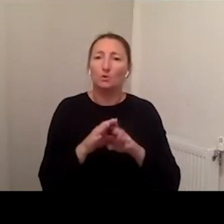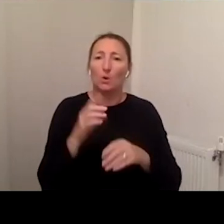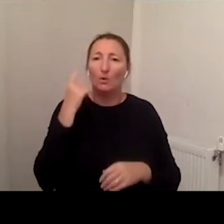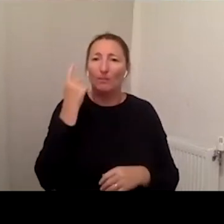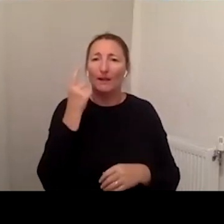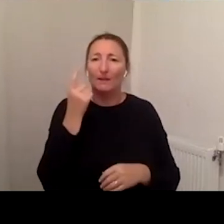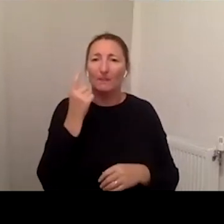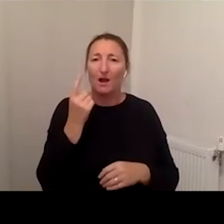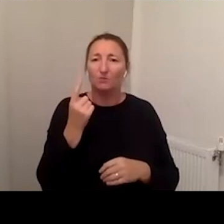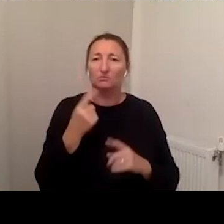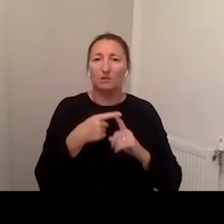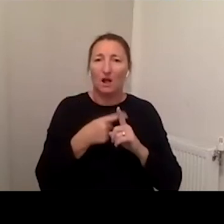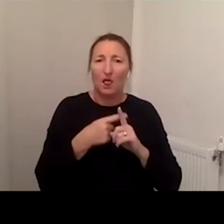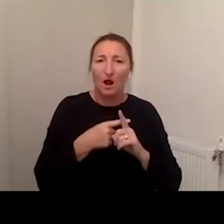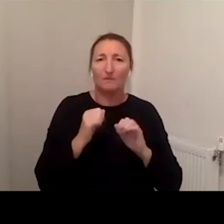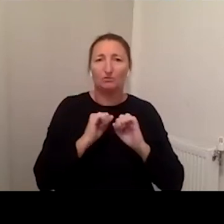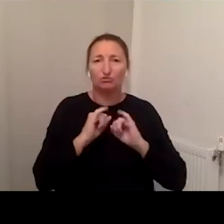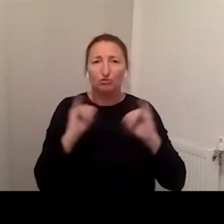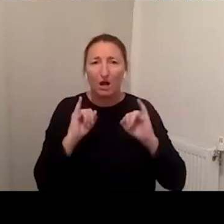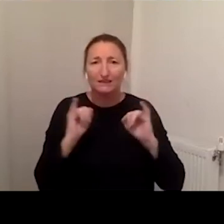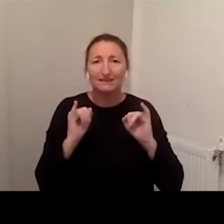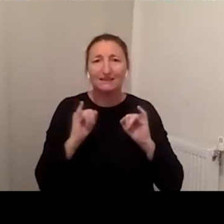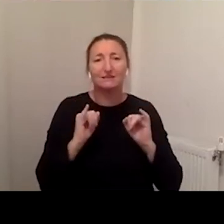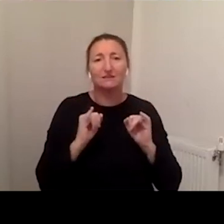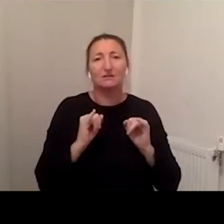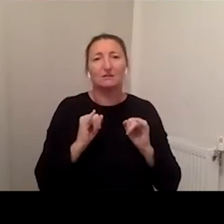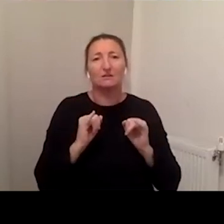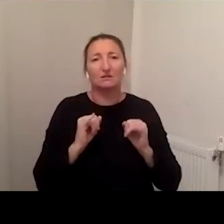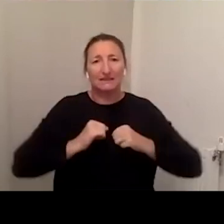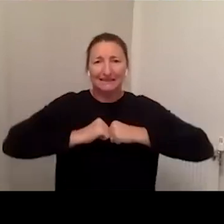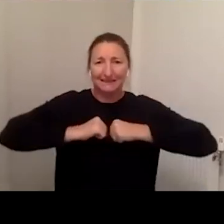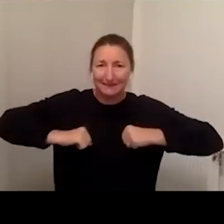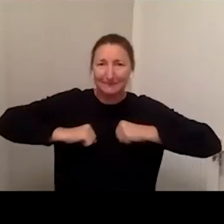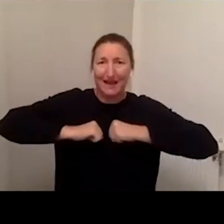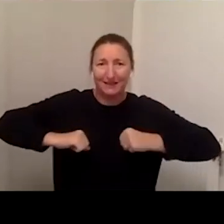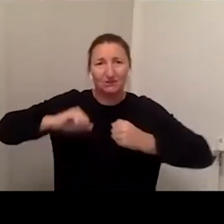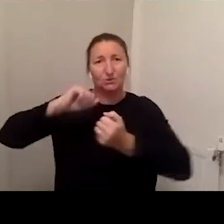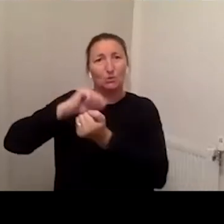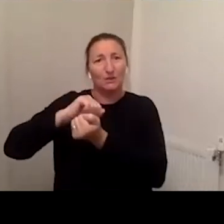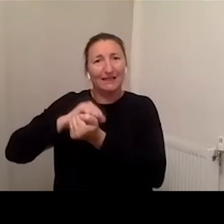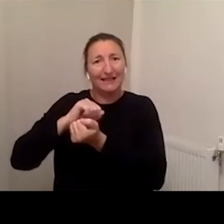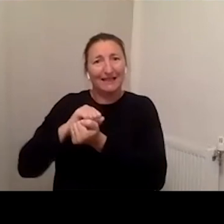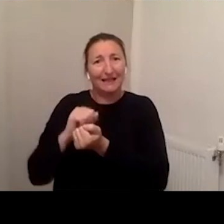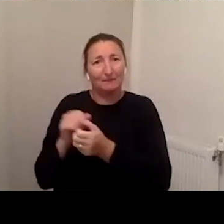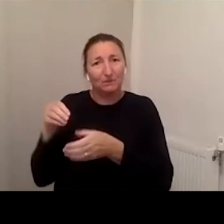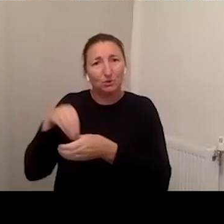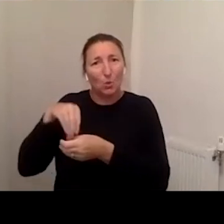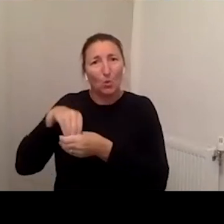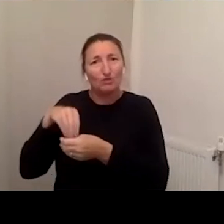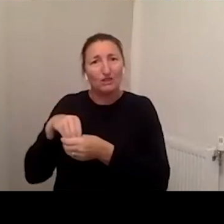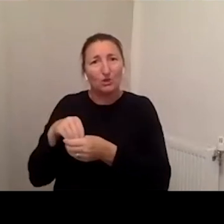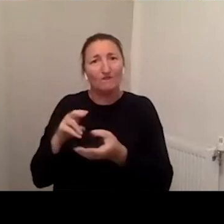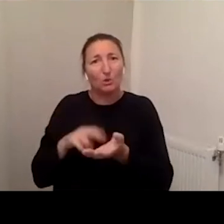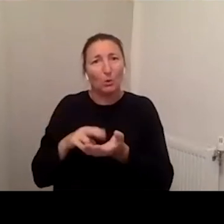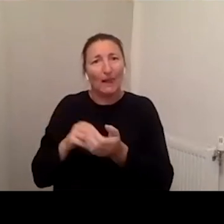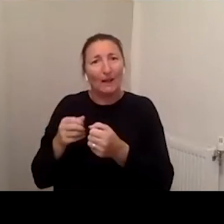given the climate crisis, how likely are we going to be able to find enough space to deal with current nuclear stations or even any more? Or are there